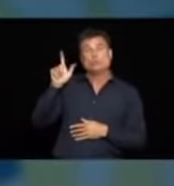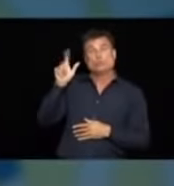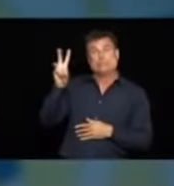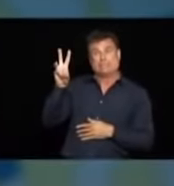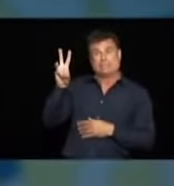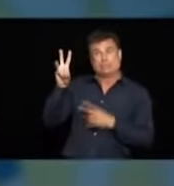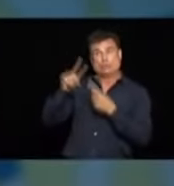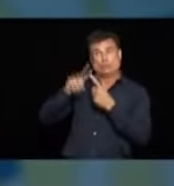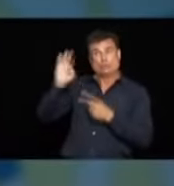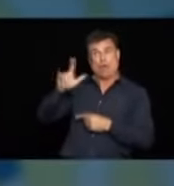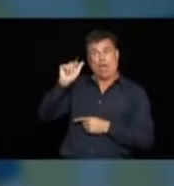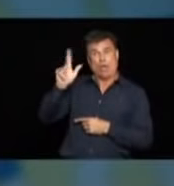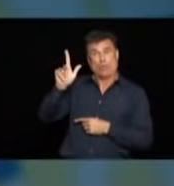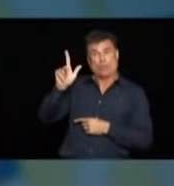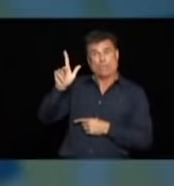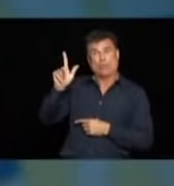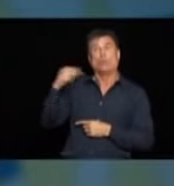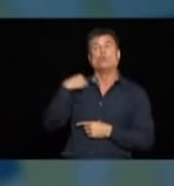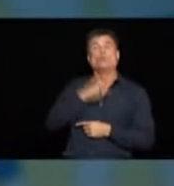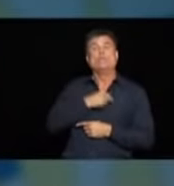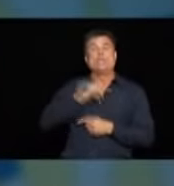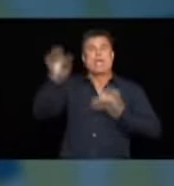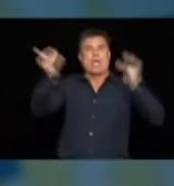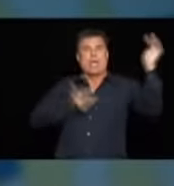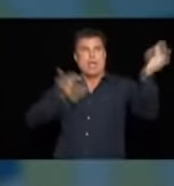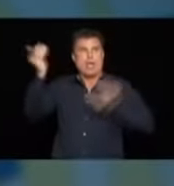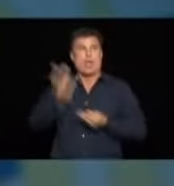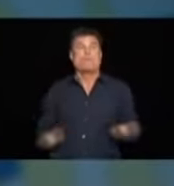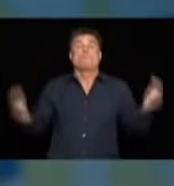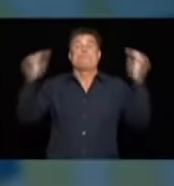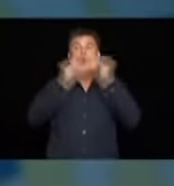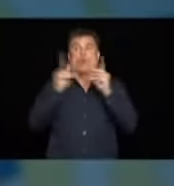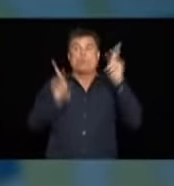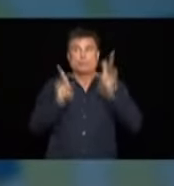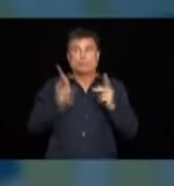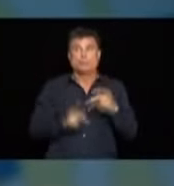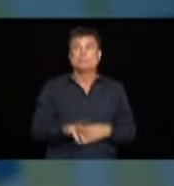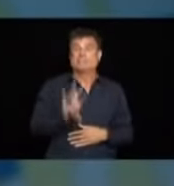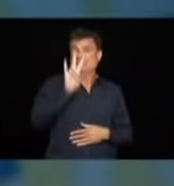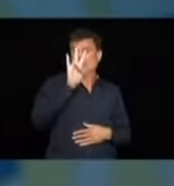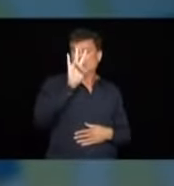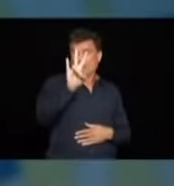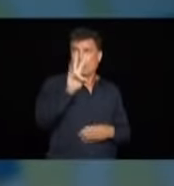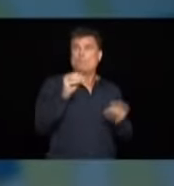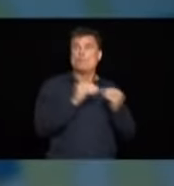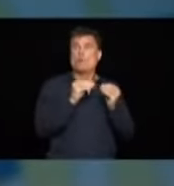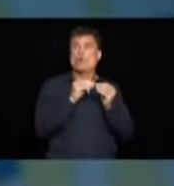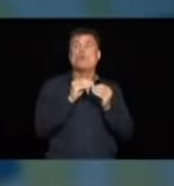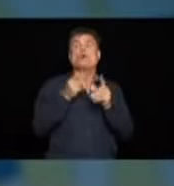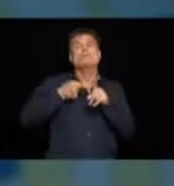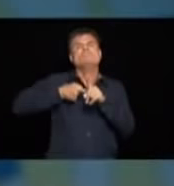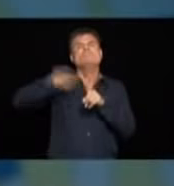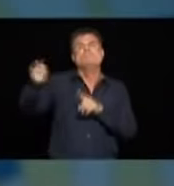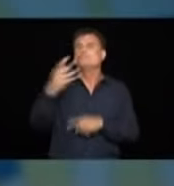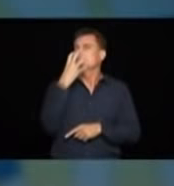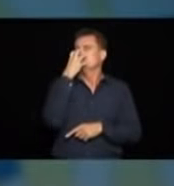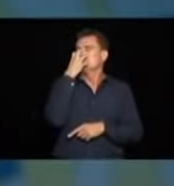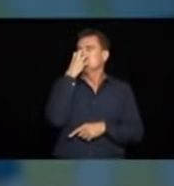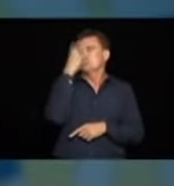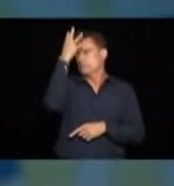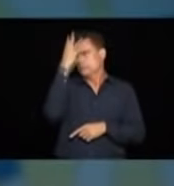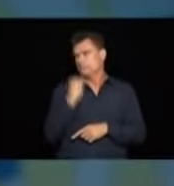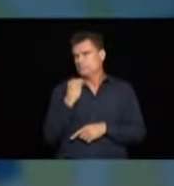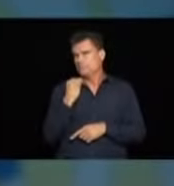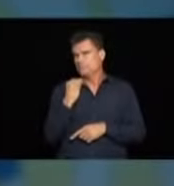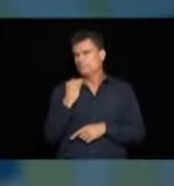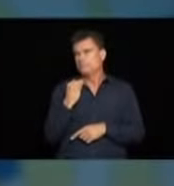also, we recruited 7 additional anesthesiologists and general practitioner anesthesiologists and hired an additional 49